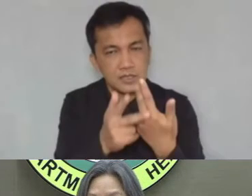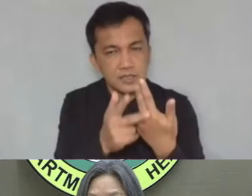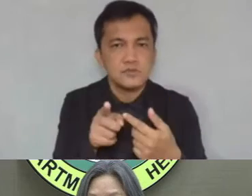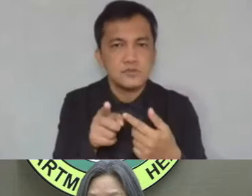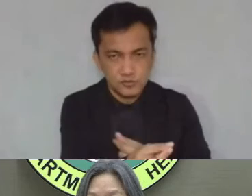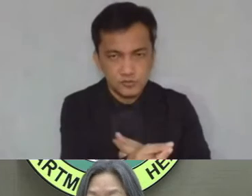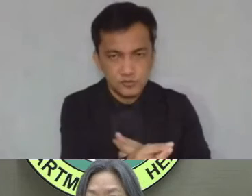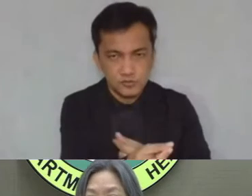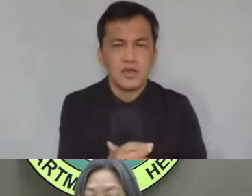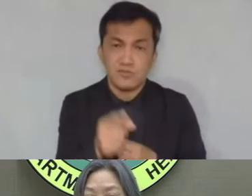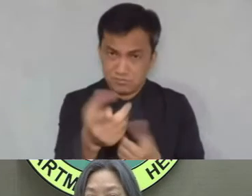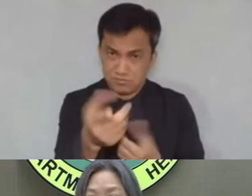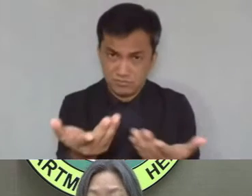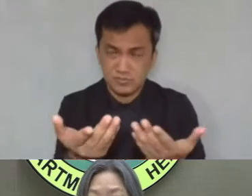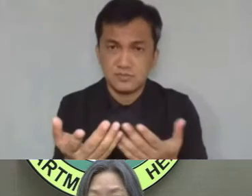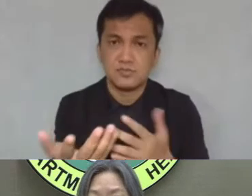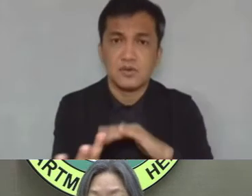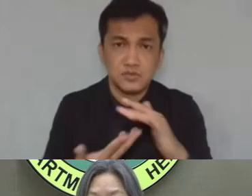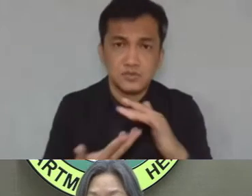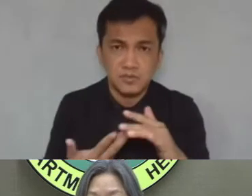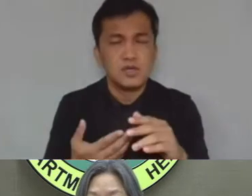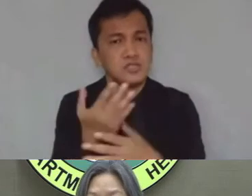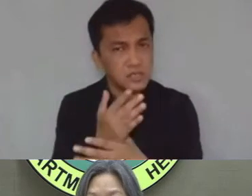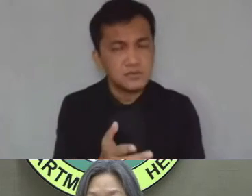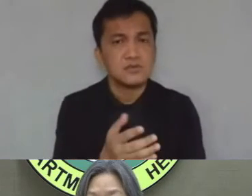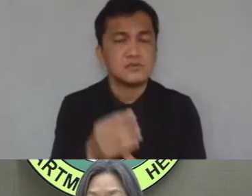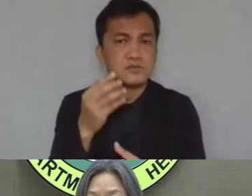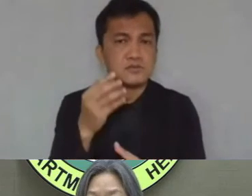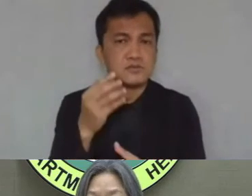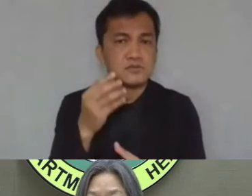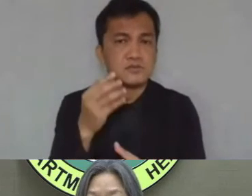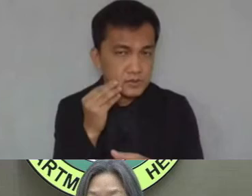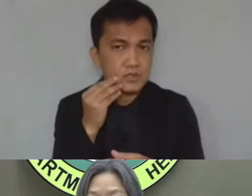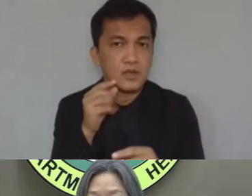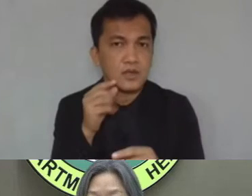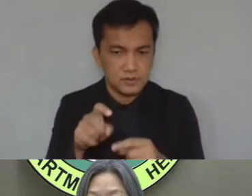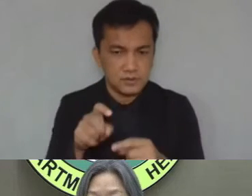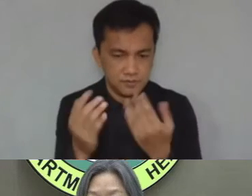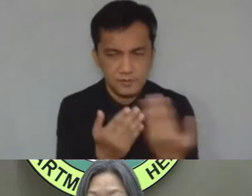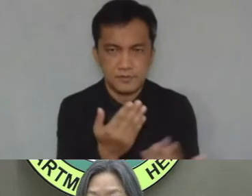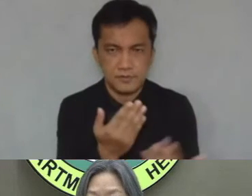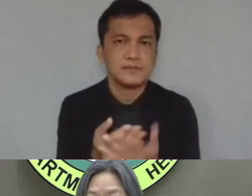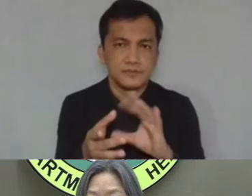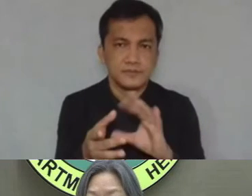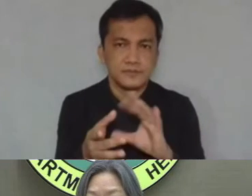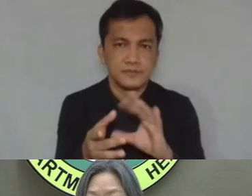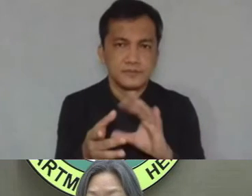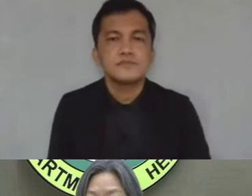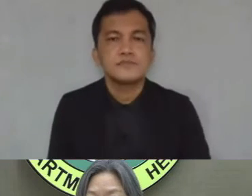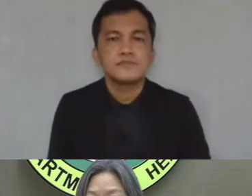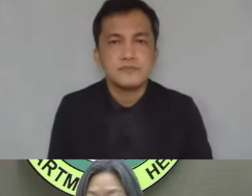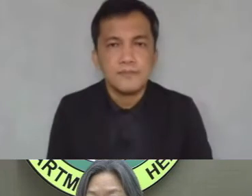end users, Anna, your story, please share them precisely because we have the team who compile all of these at this